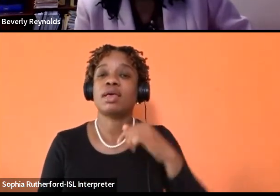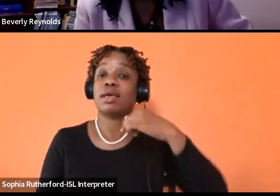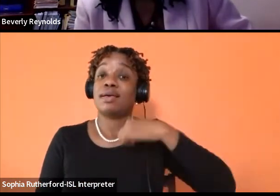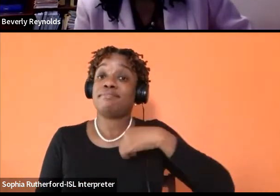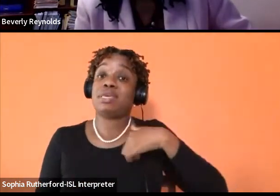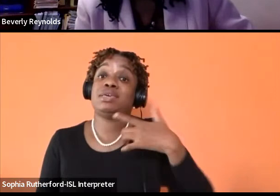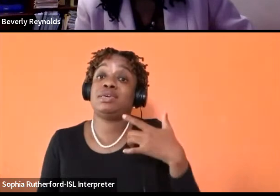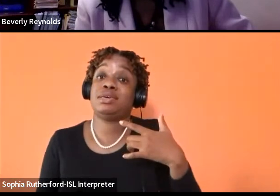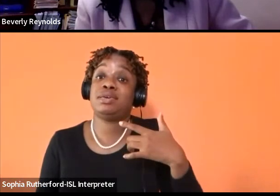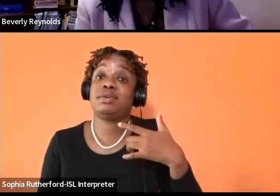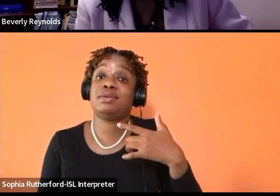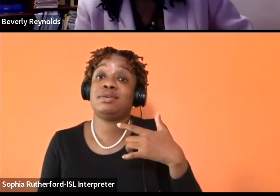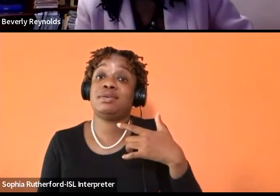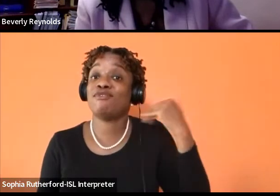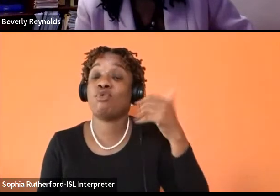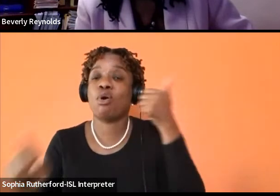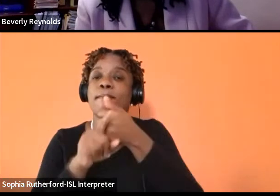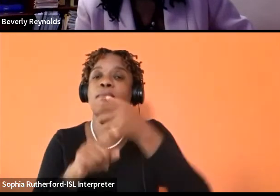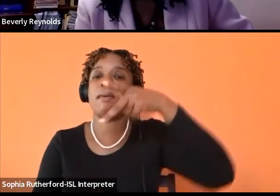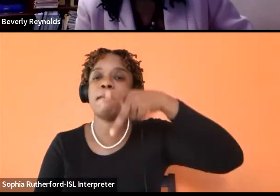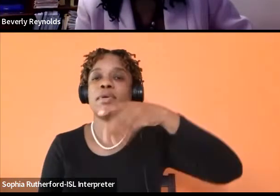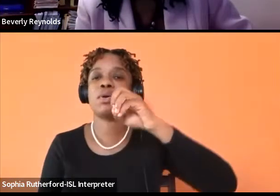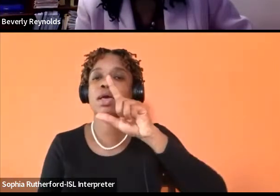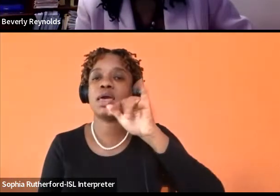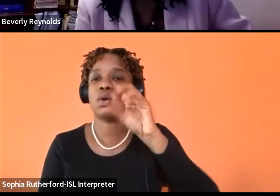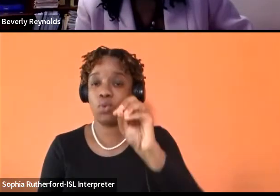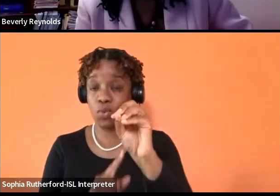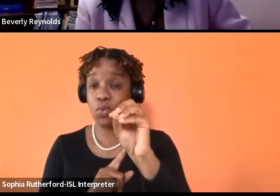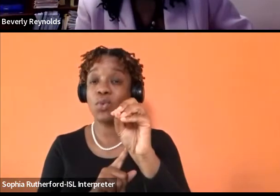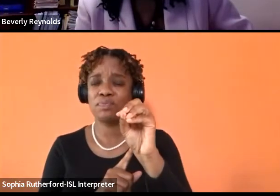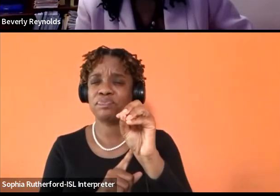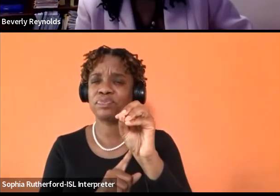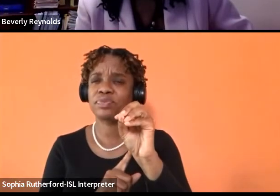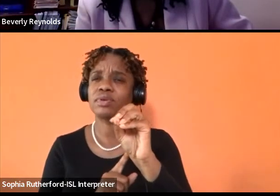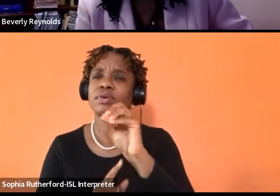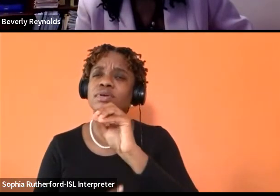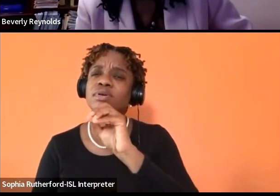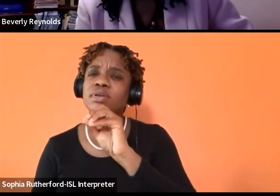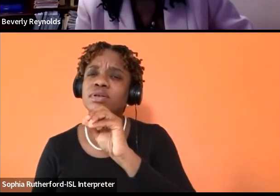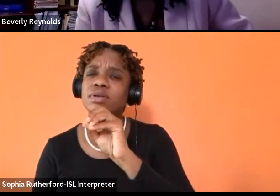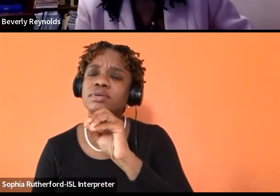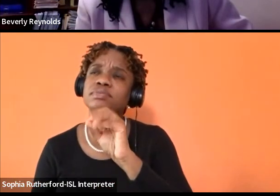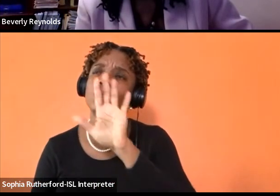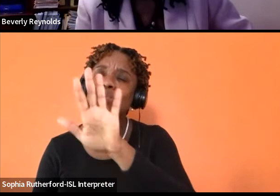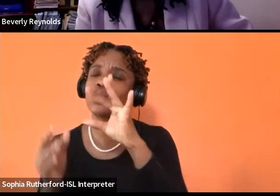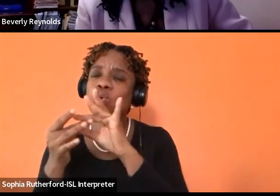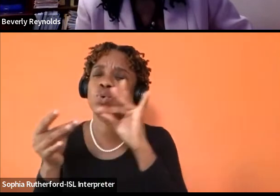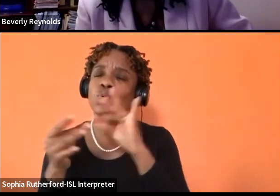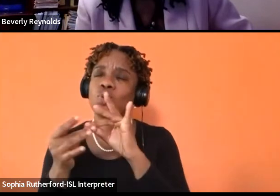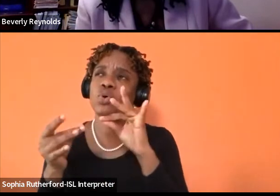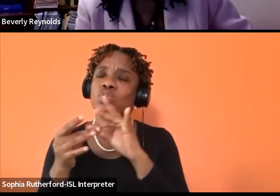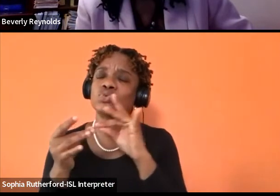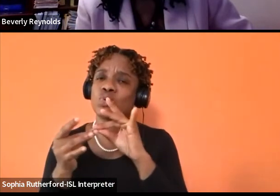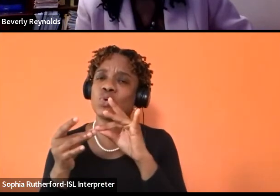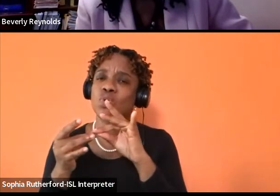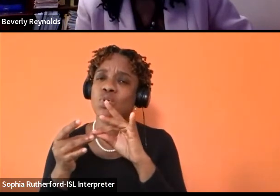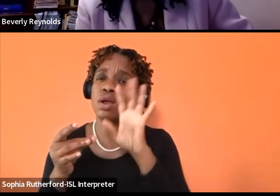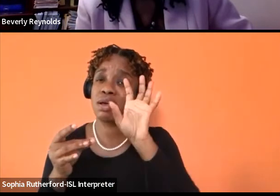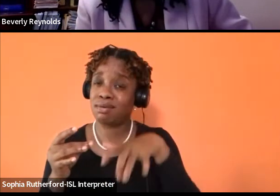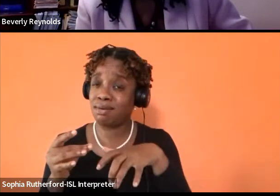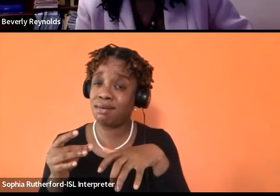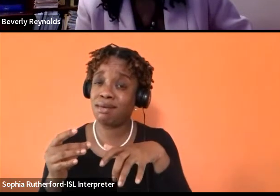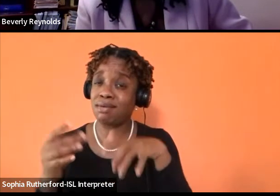just wonder if any of what you've just spoken about could be applied to post-polio